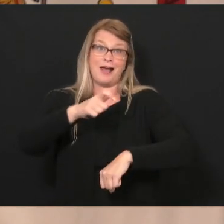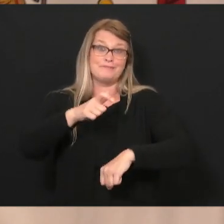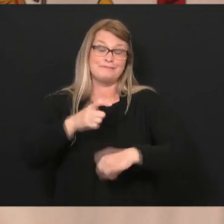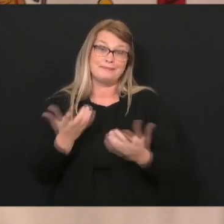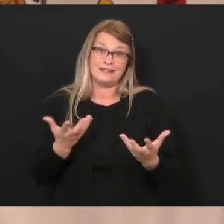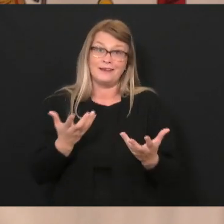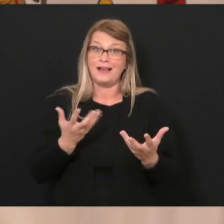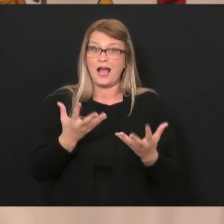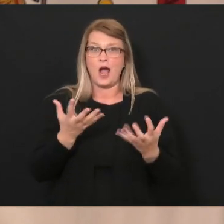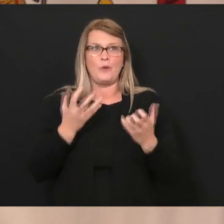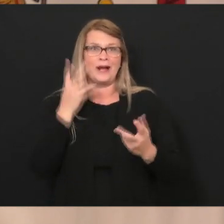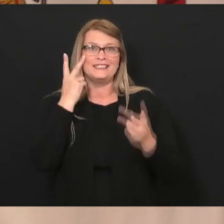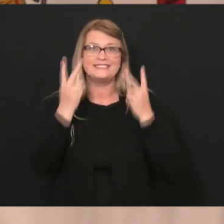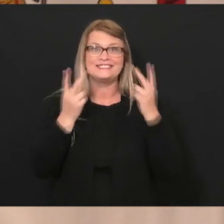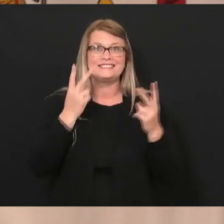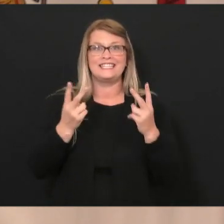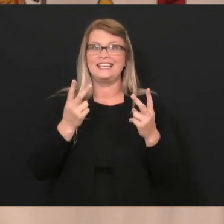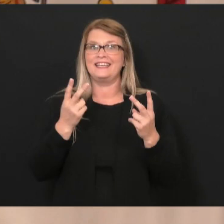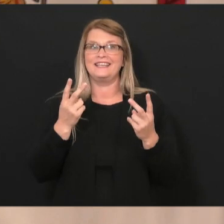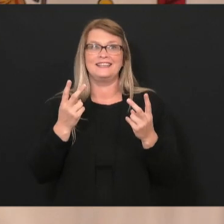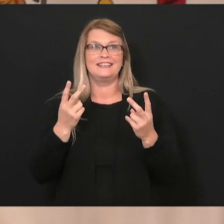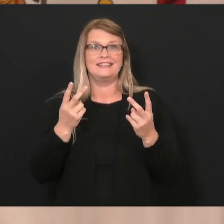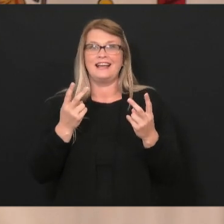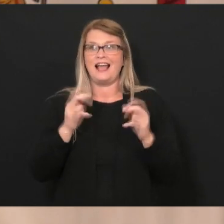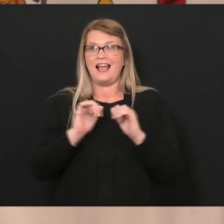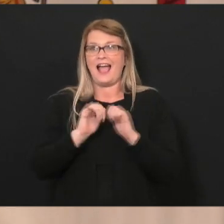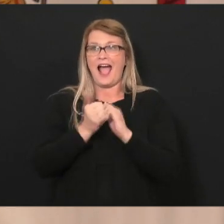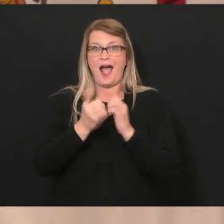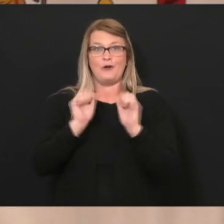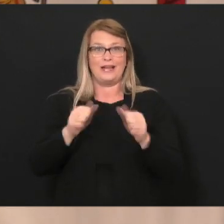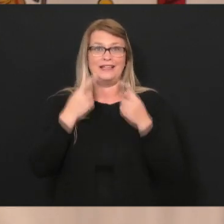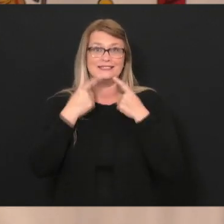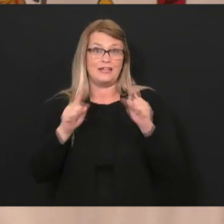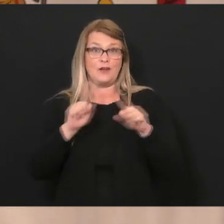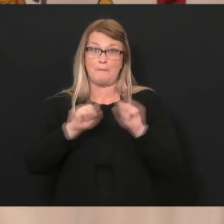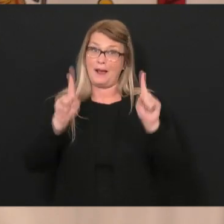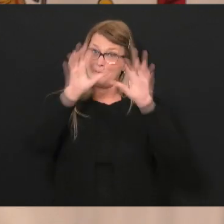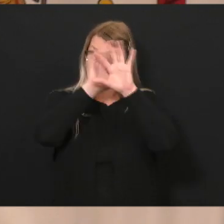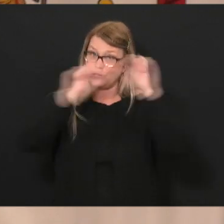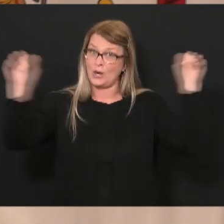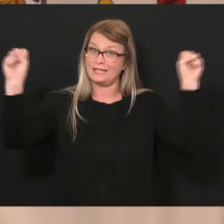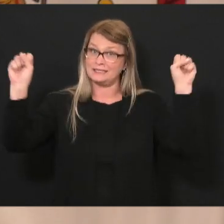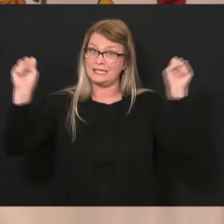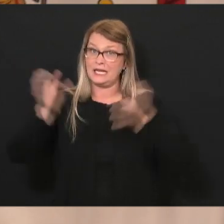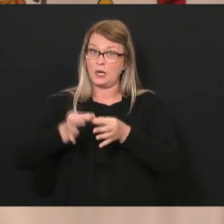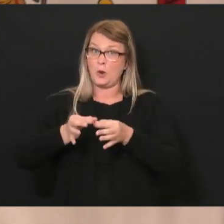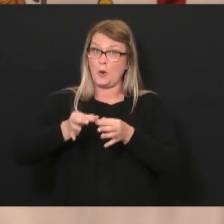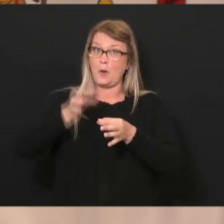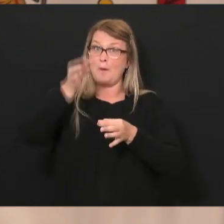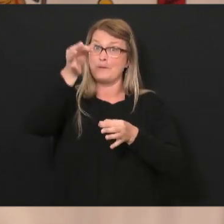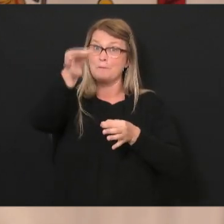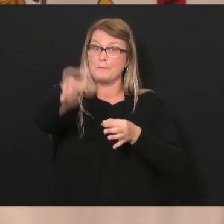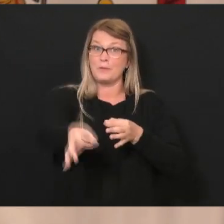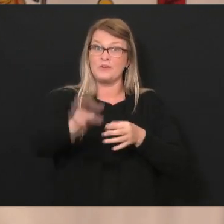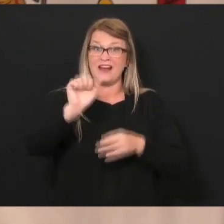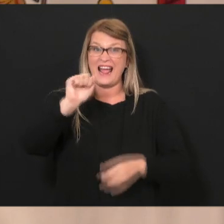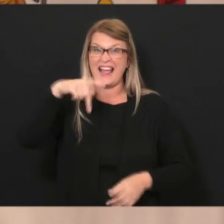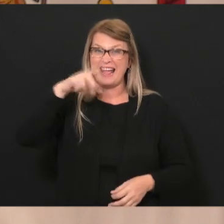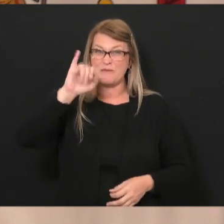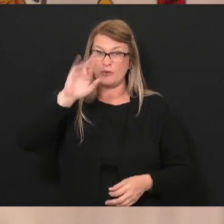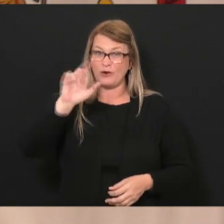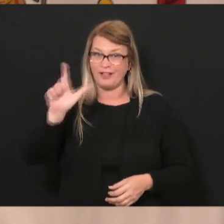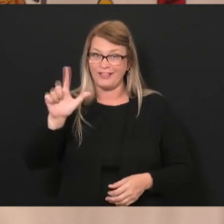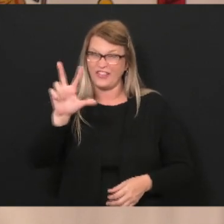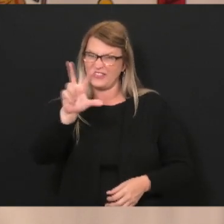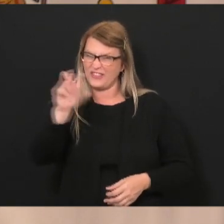out. Love to be able to facilitate it in some way or another. But the president comes out with moving the date till April the 30th. You don't